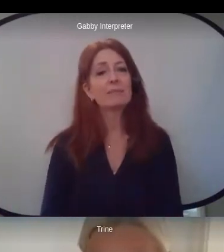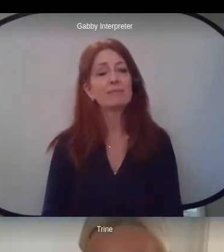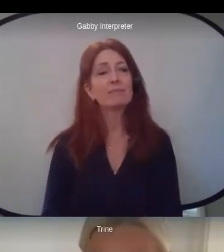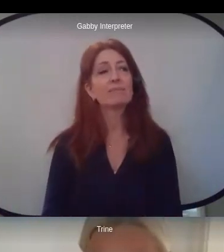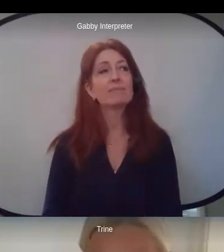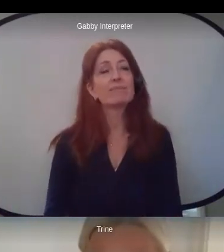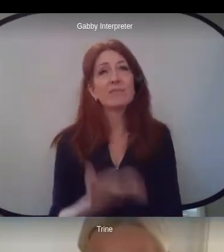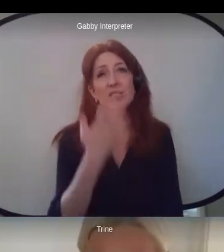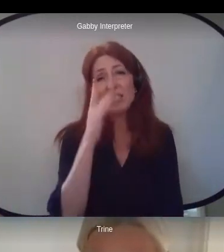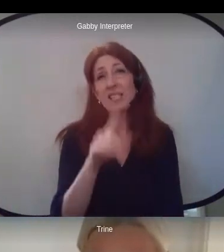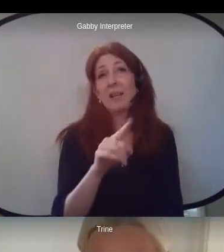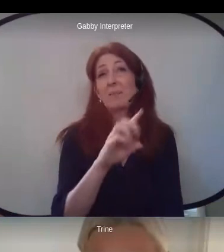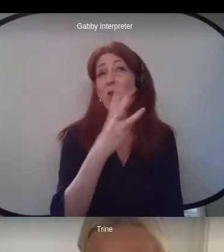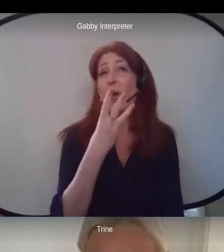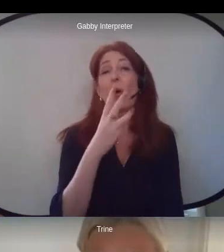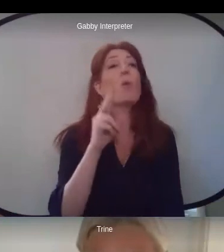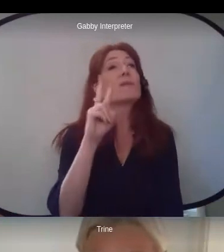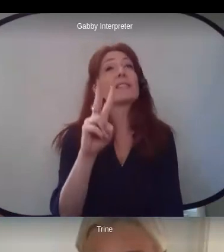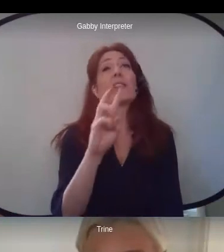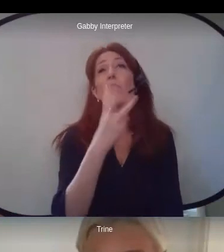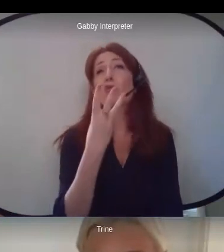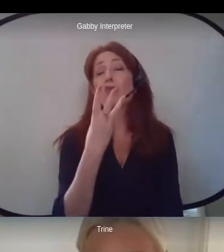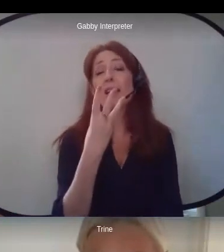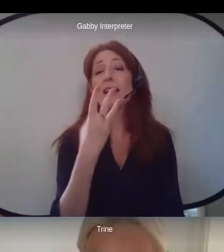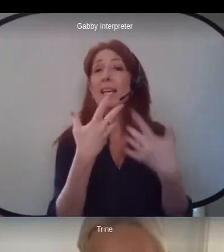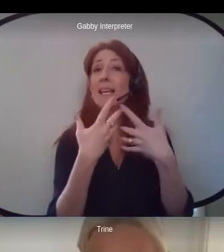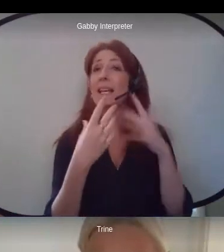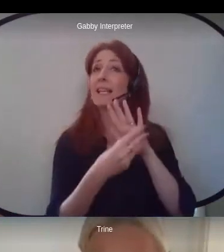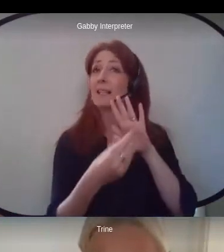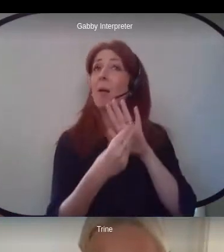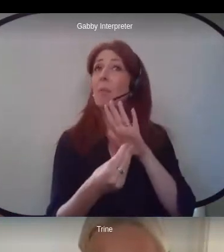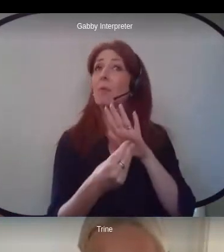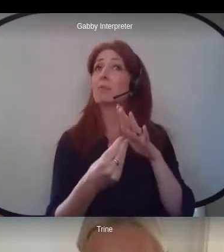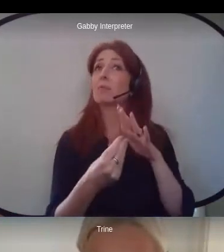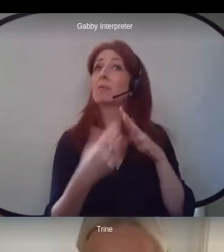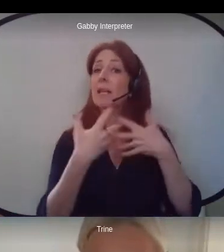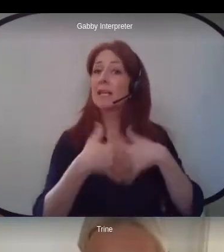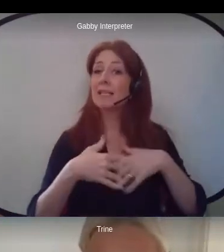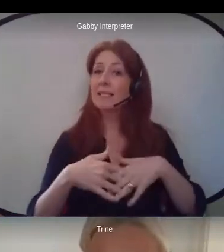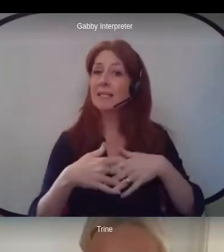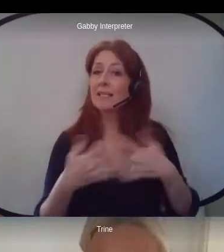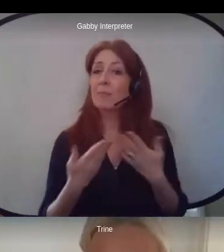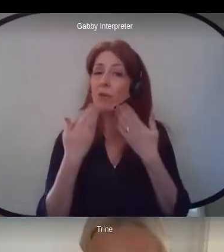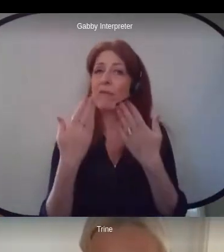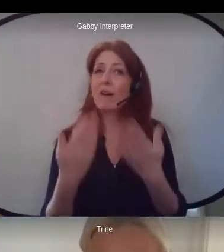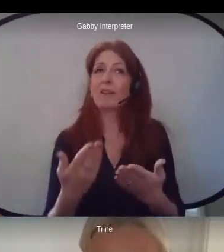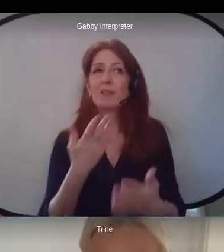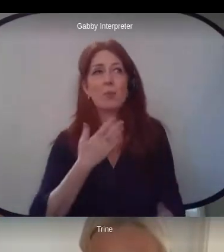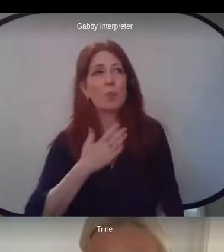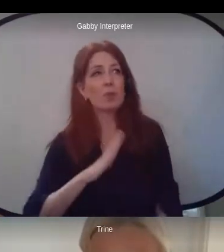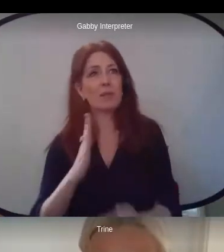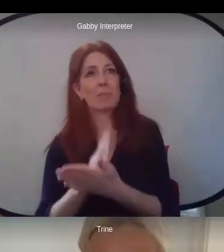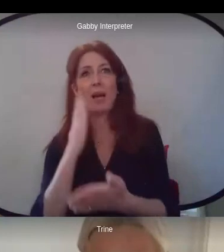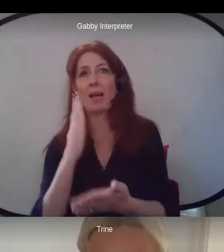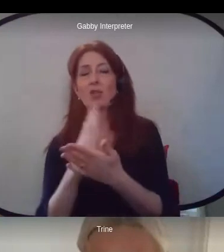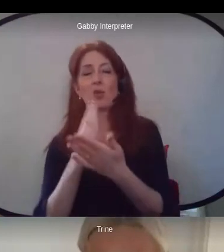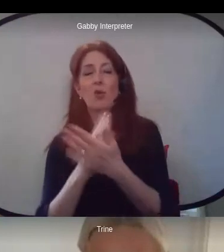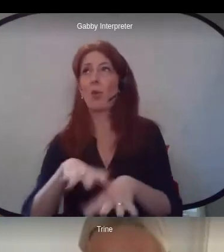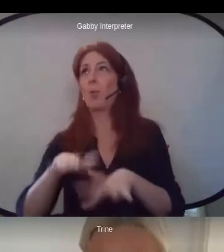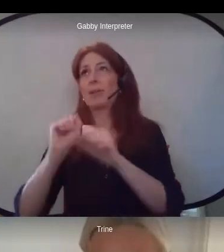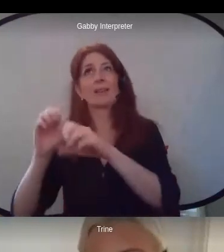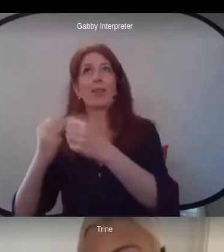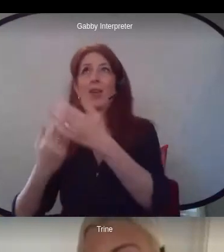great examples of tech providers, and I think we need to kind of make sure that we're not all just kind of flying off reinventing the wheel.